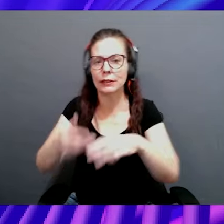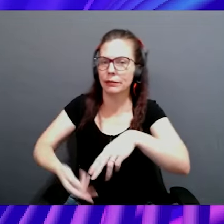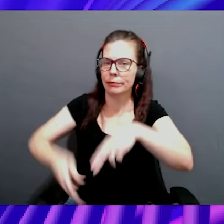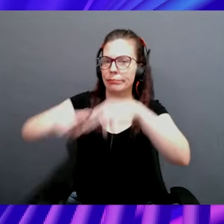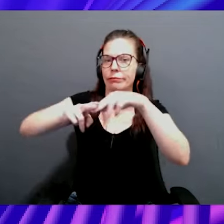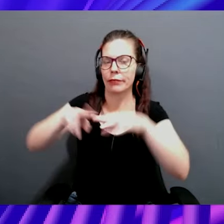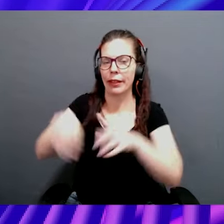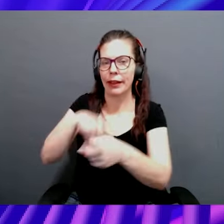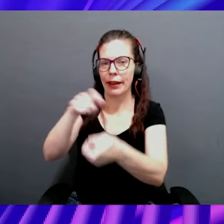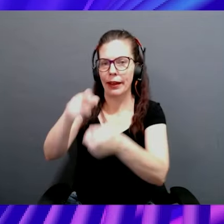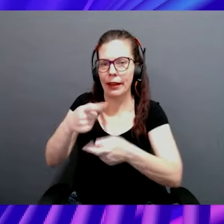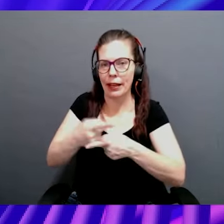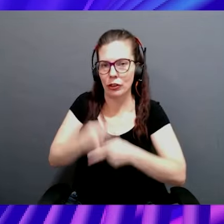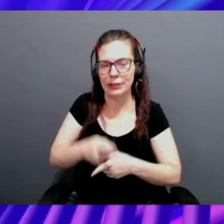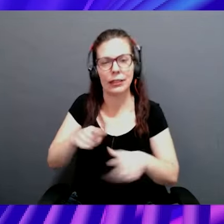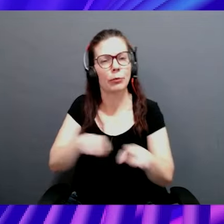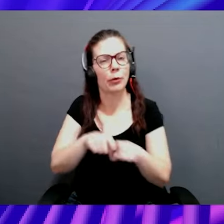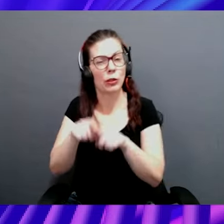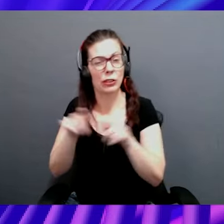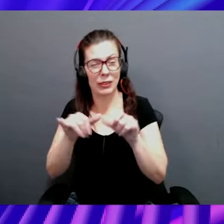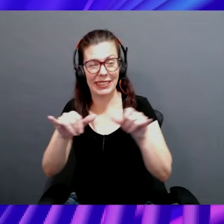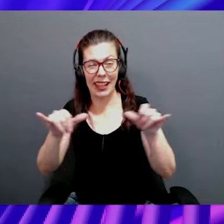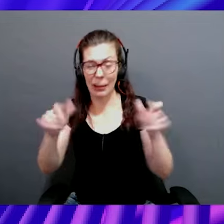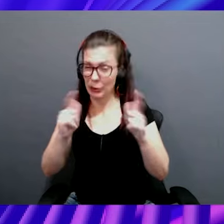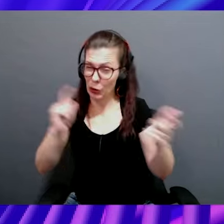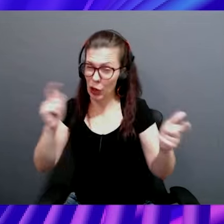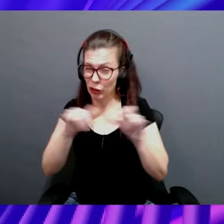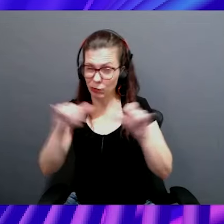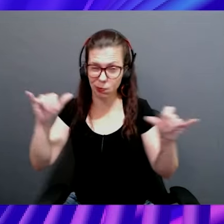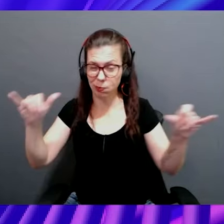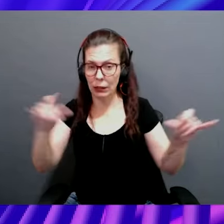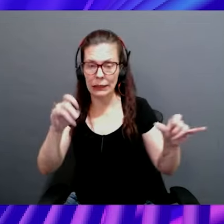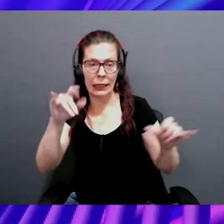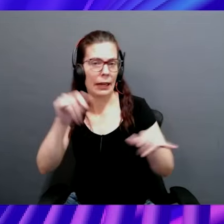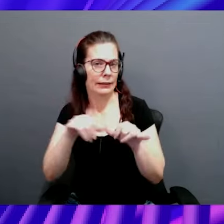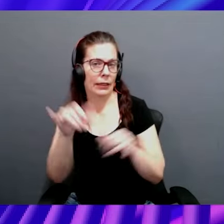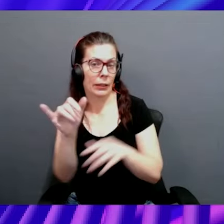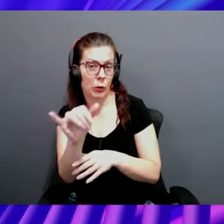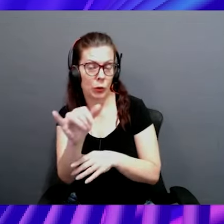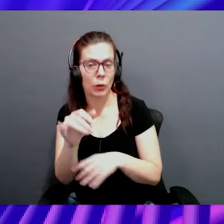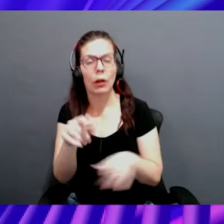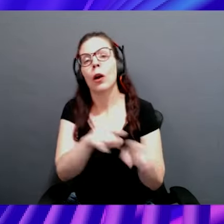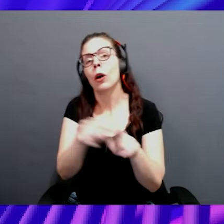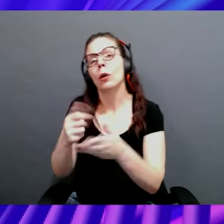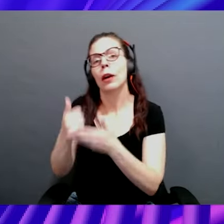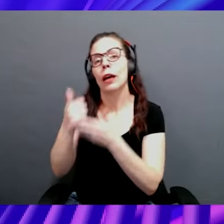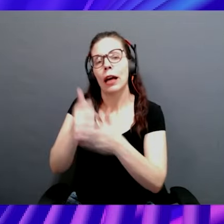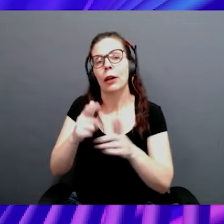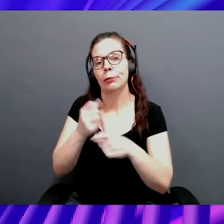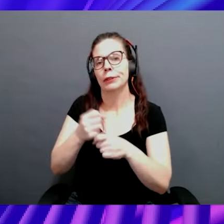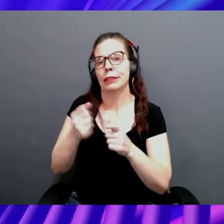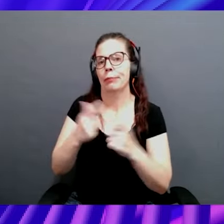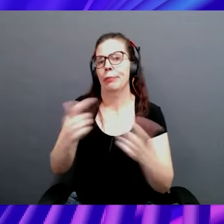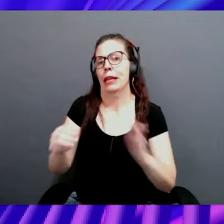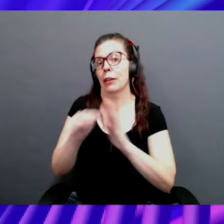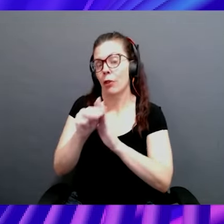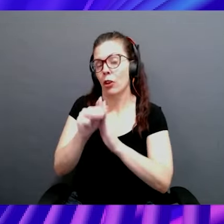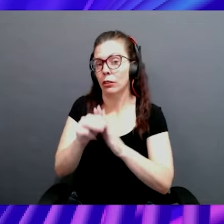very, very large data sizes, right? It also will help in producing very large models, which for certain use